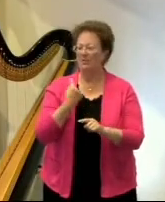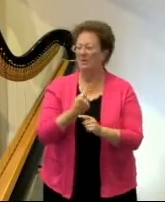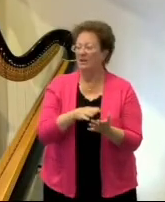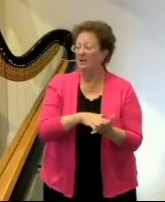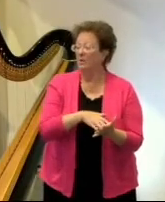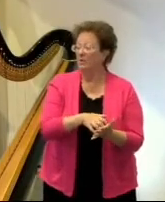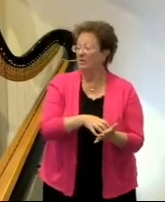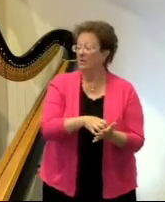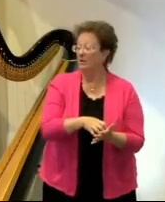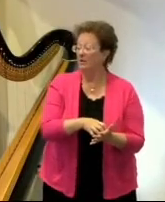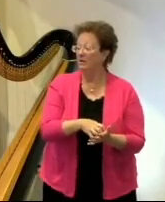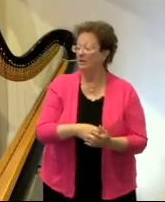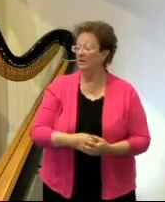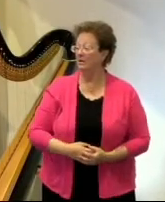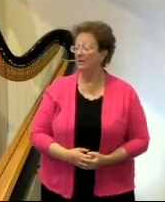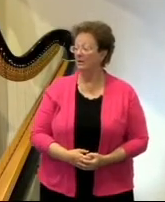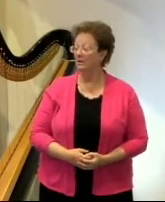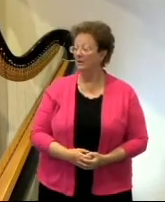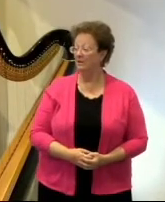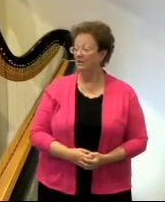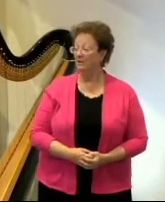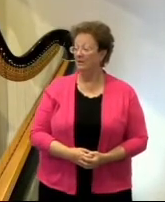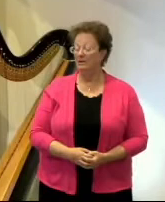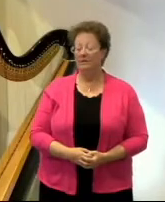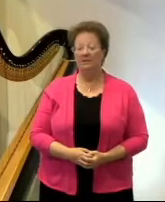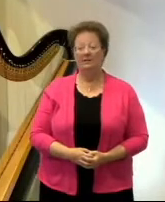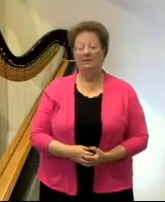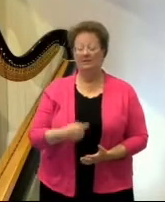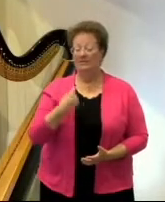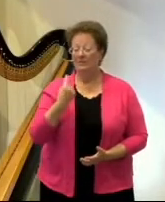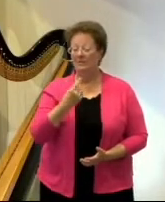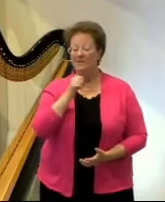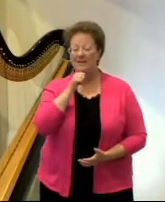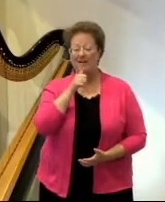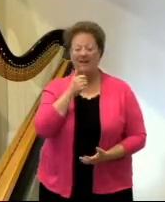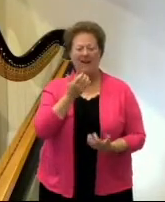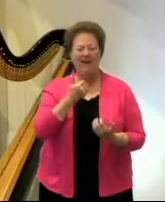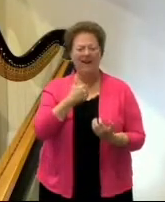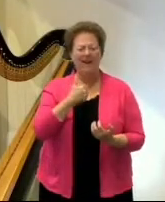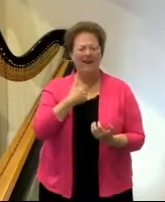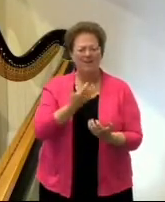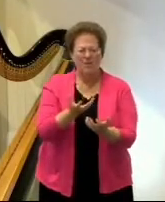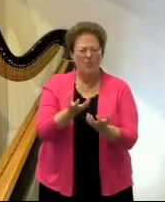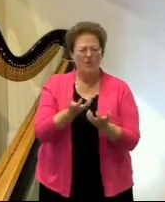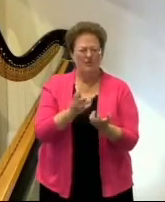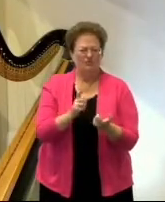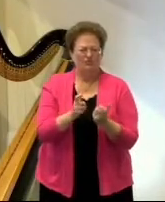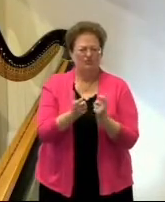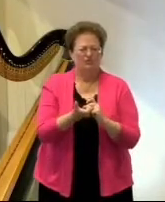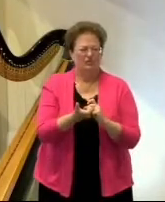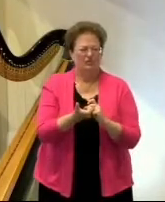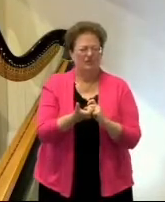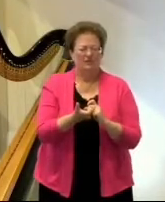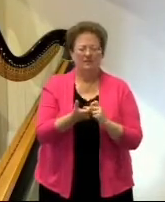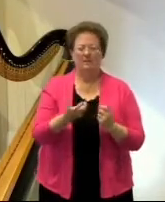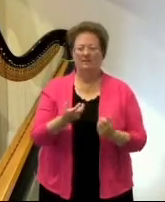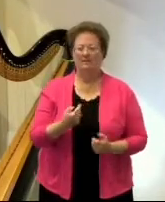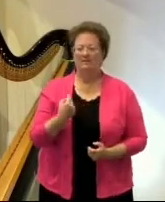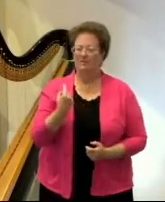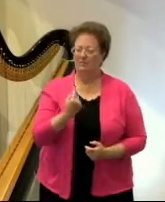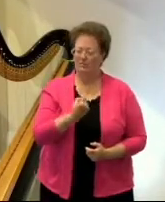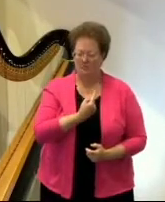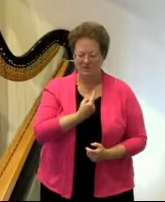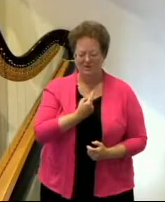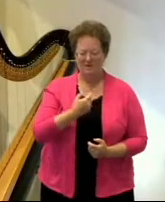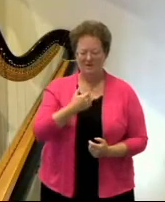fact, by nature, we're spiritually dead. We don't even have the will to convert ourselves. The human will only reacts to